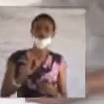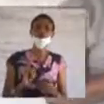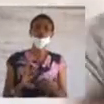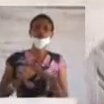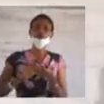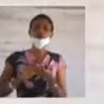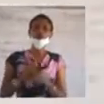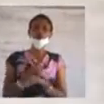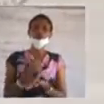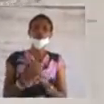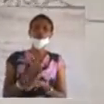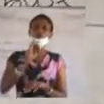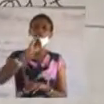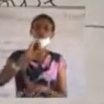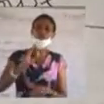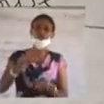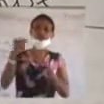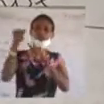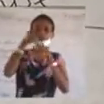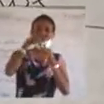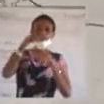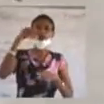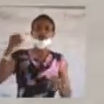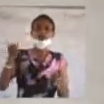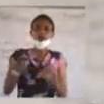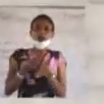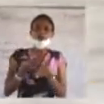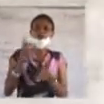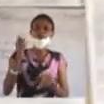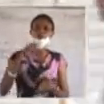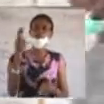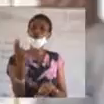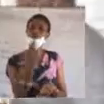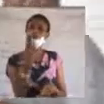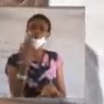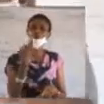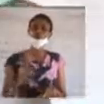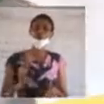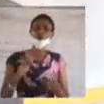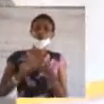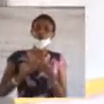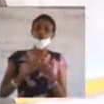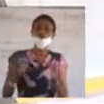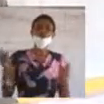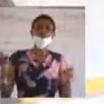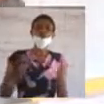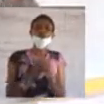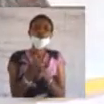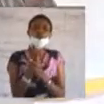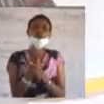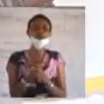What is drug abuse? Drug abuse is seen as the use of drugs